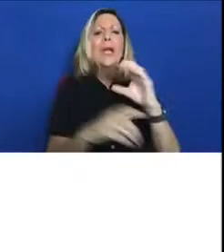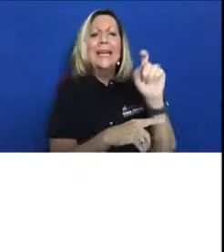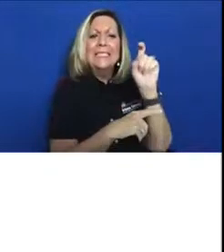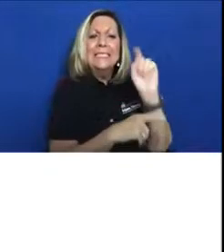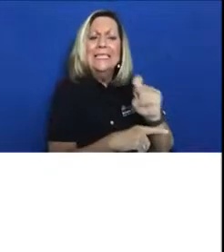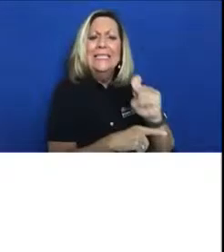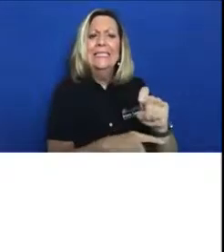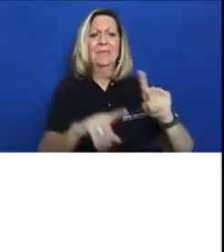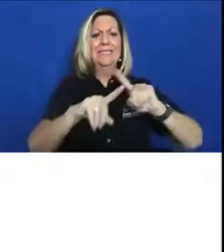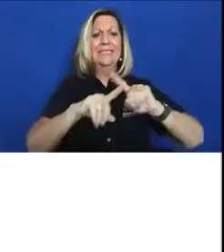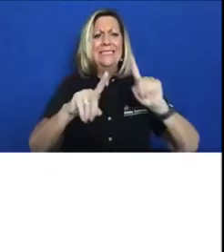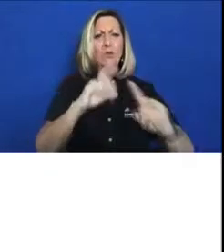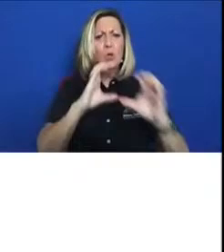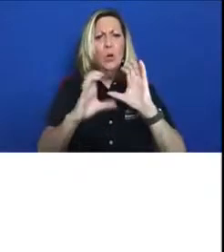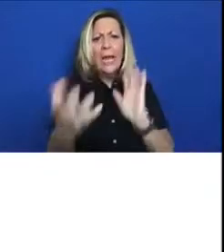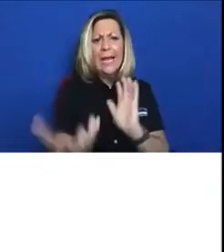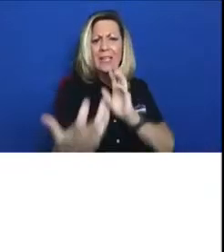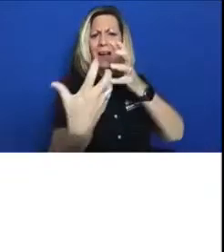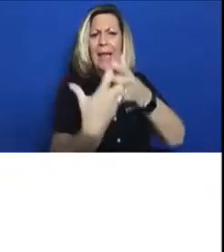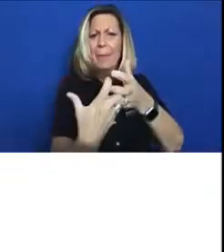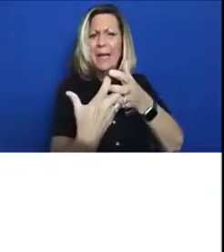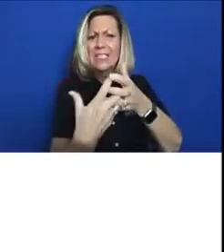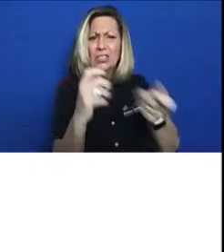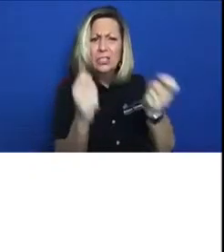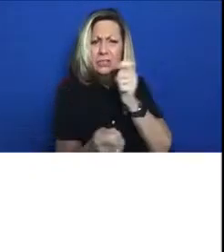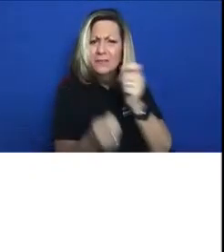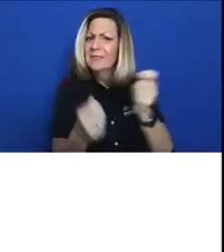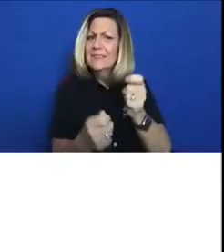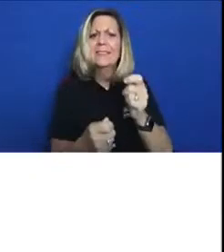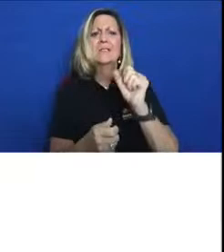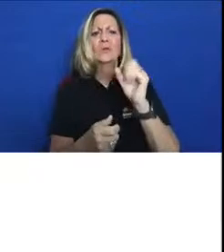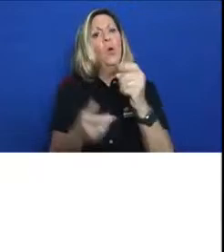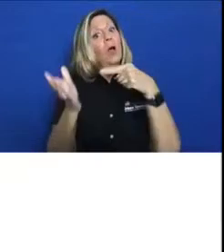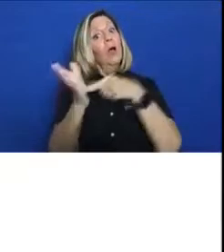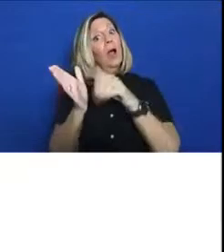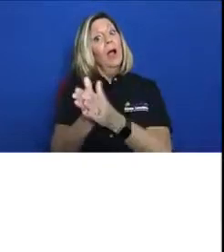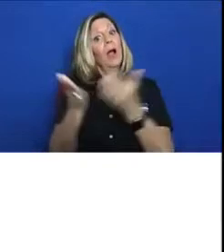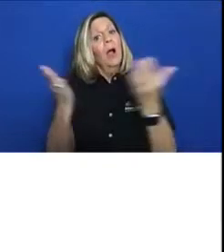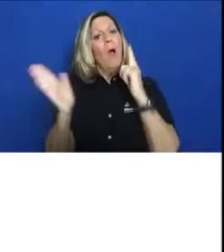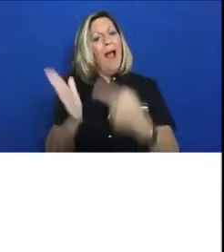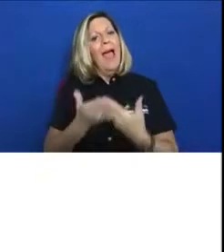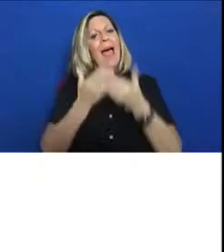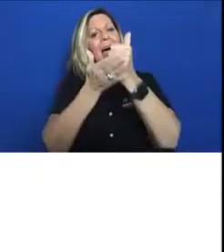They vary according to the communication needs of the individual.